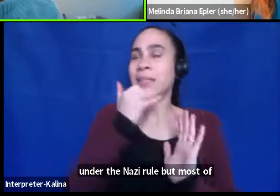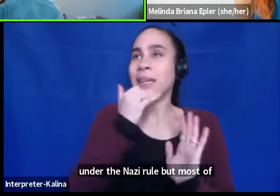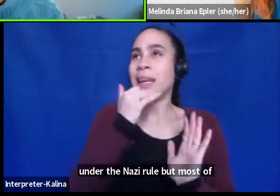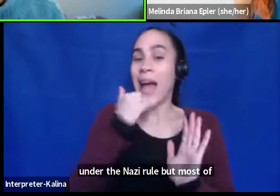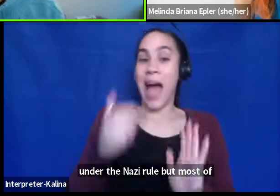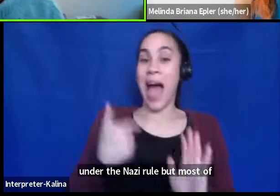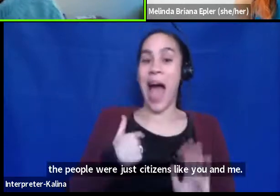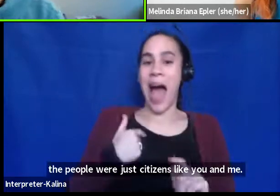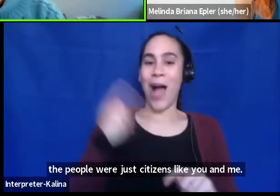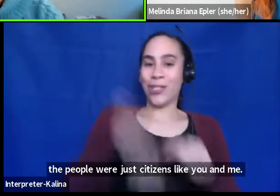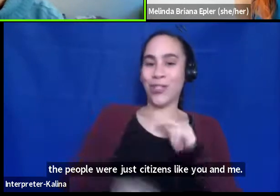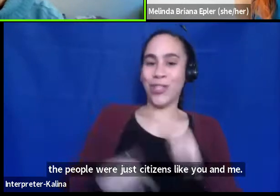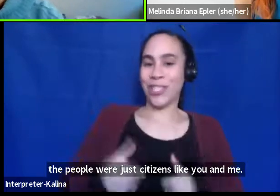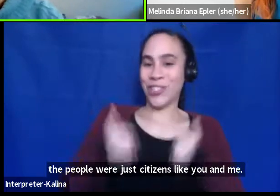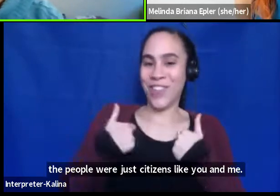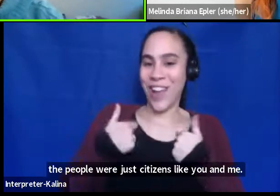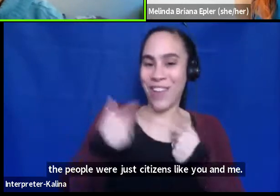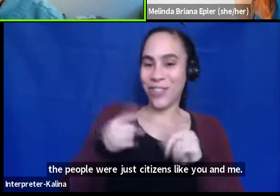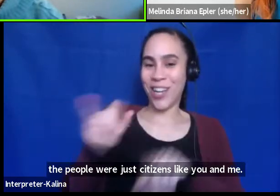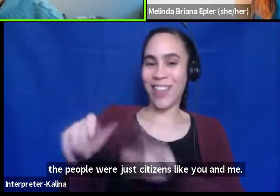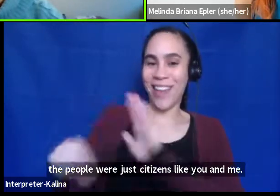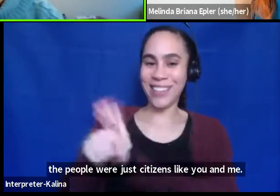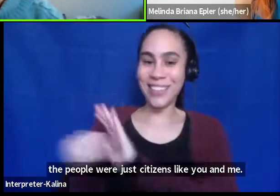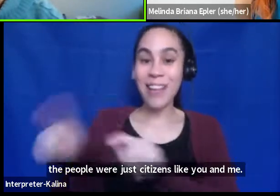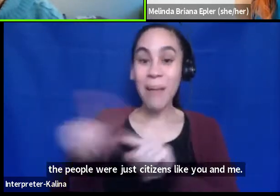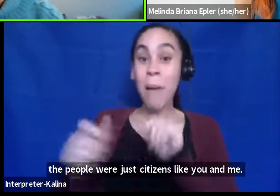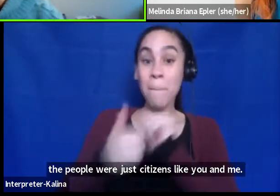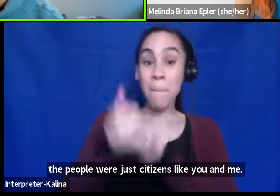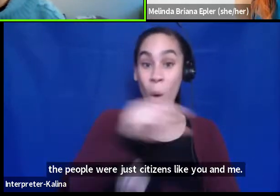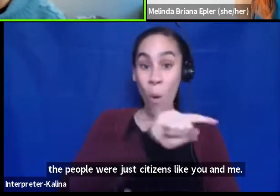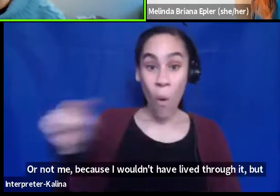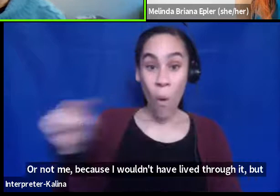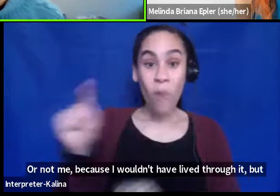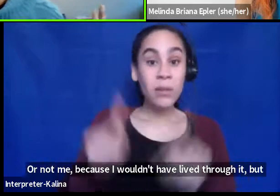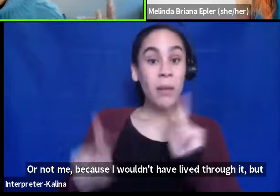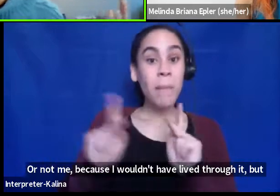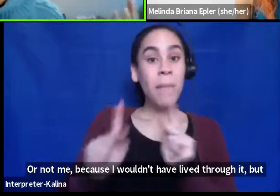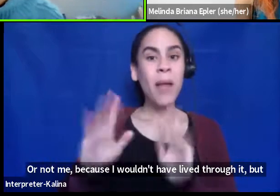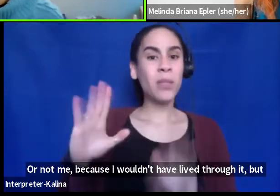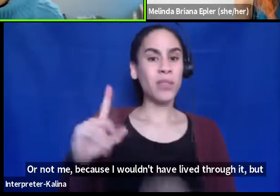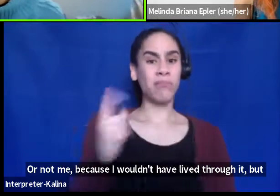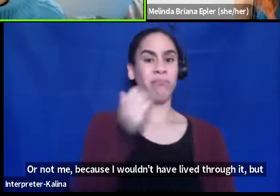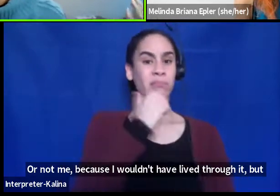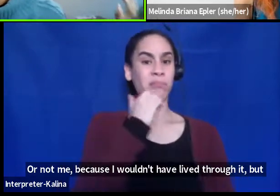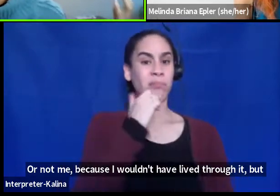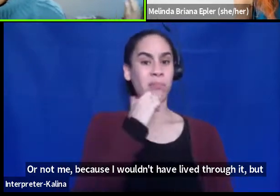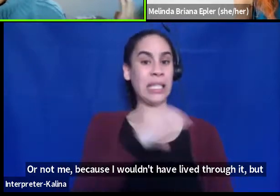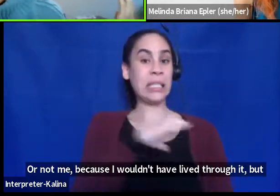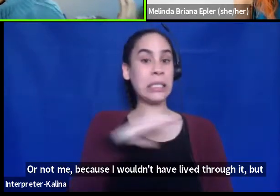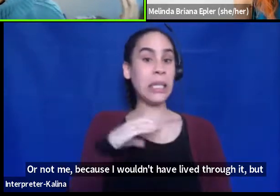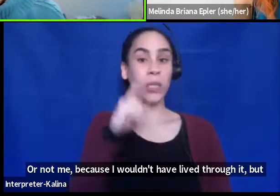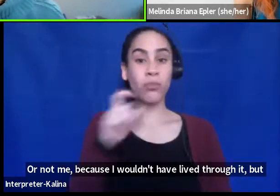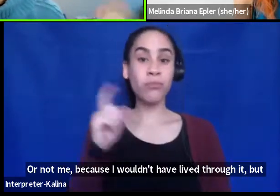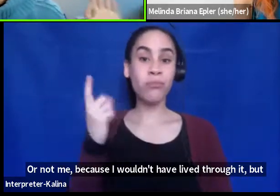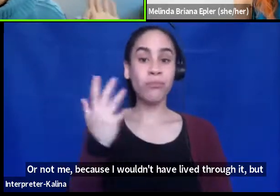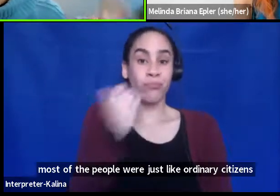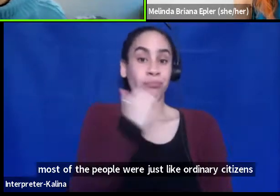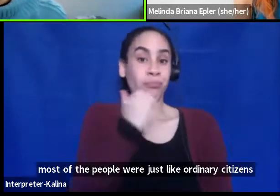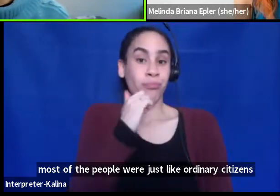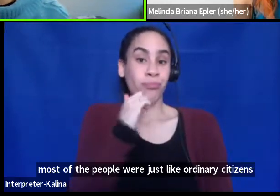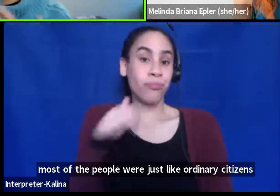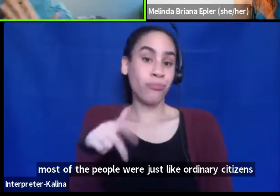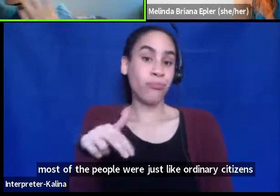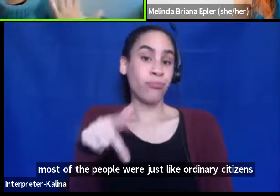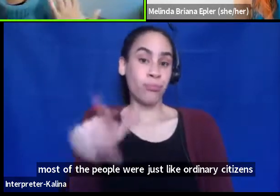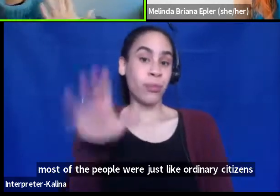lived through it. But most of the people were just like ordinary citizens going about their lives, who just said, you know